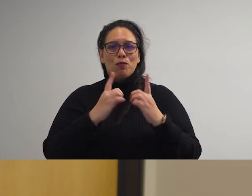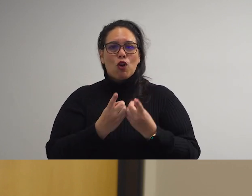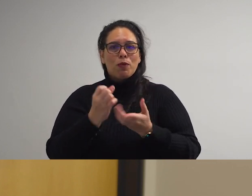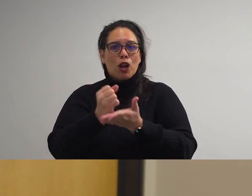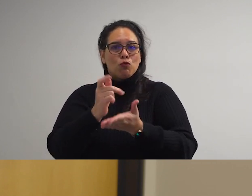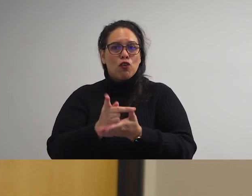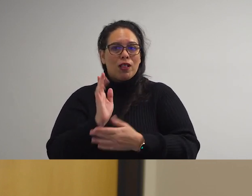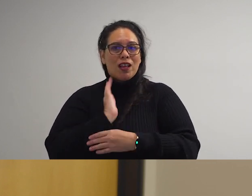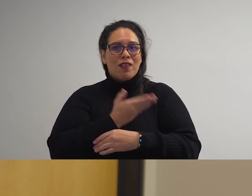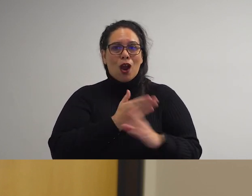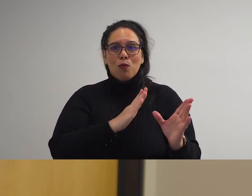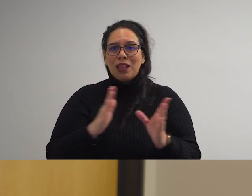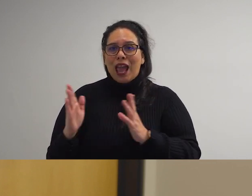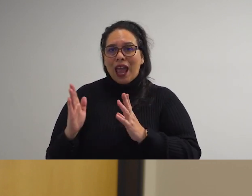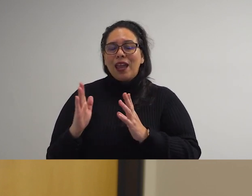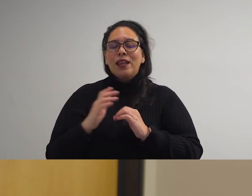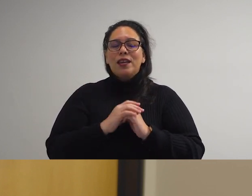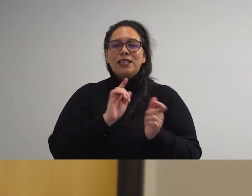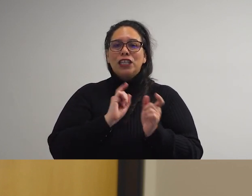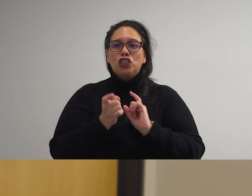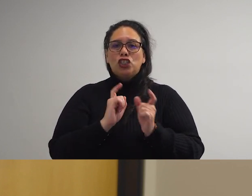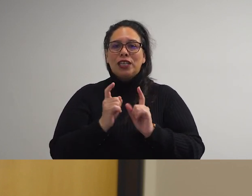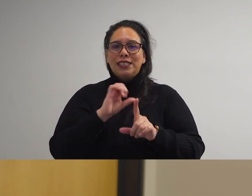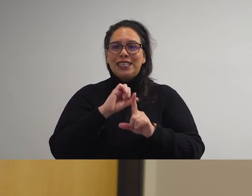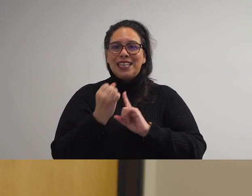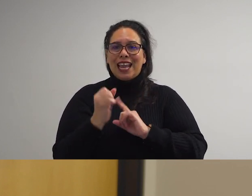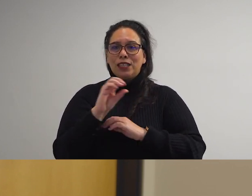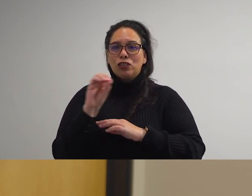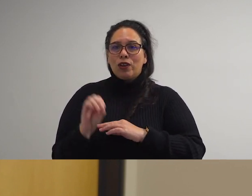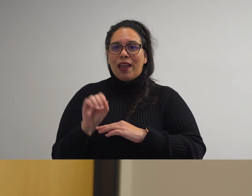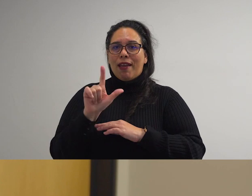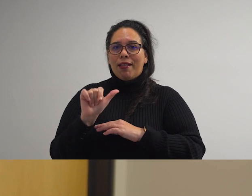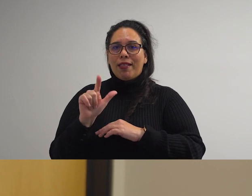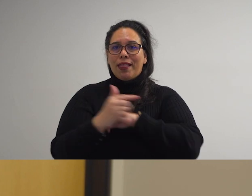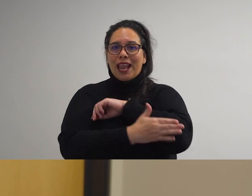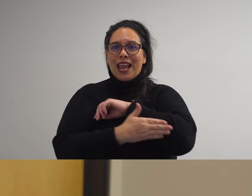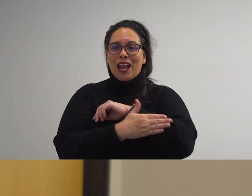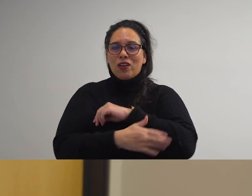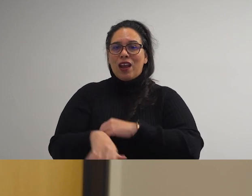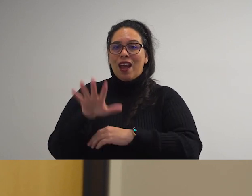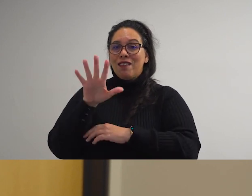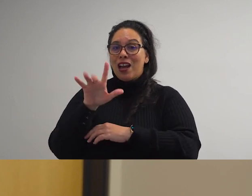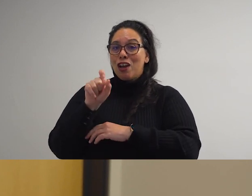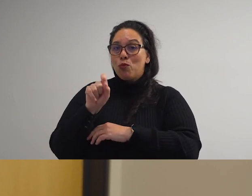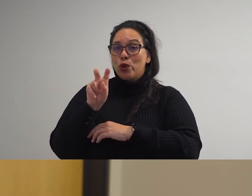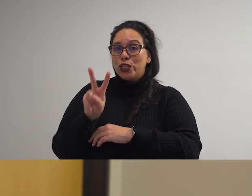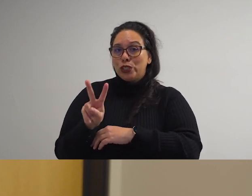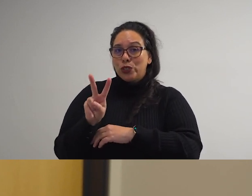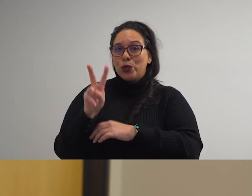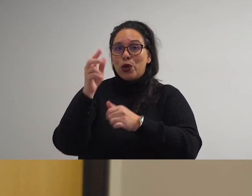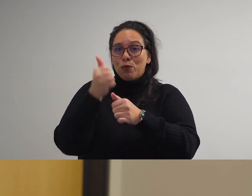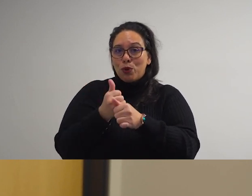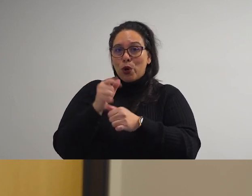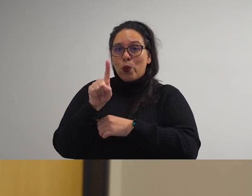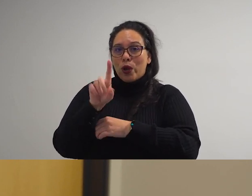Department's approval of our plan comes as the adjusted case rate for Los Angeles County was 5.2